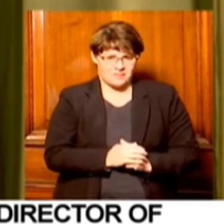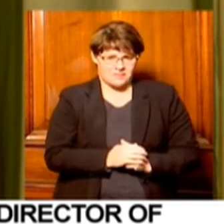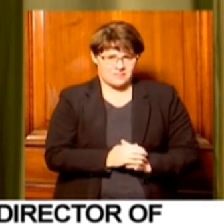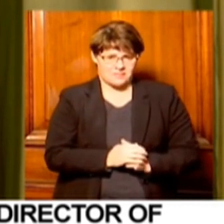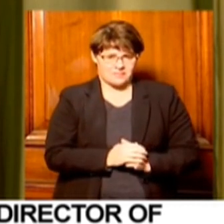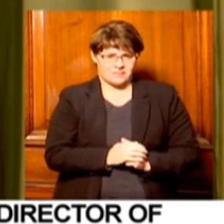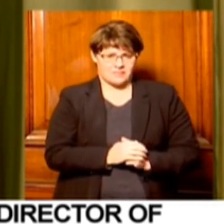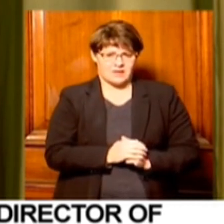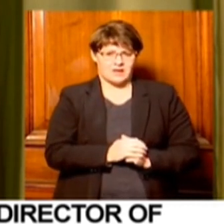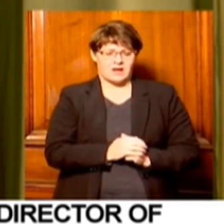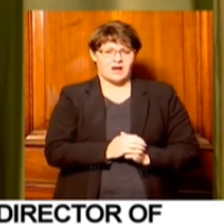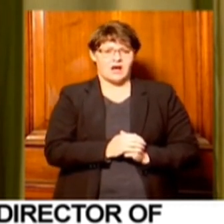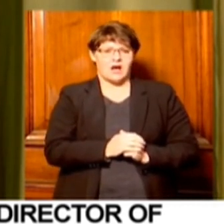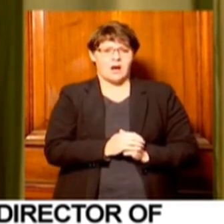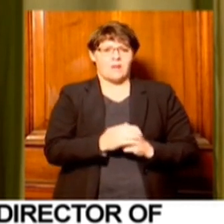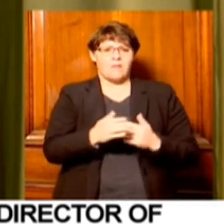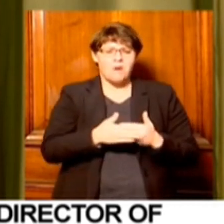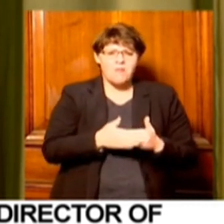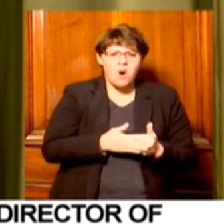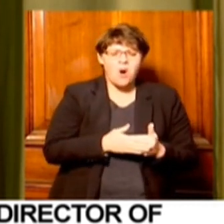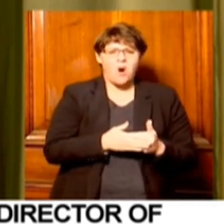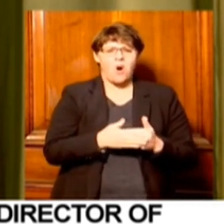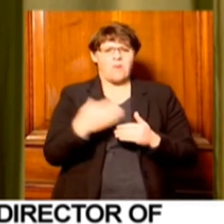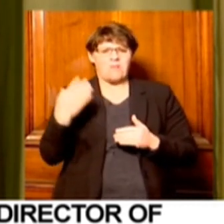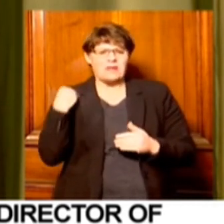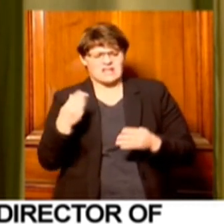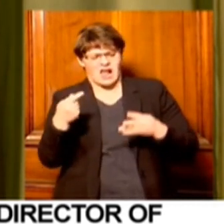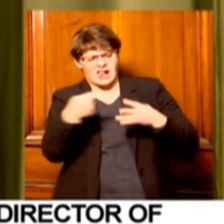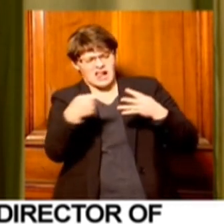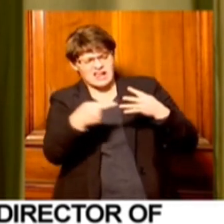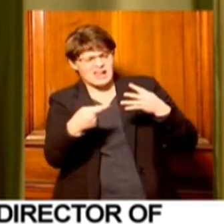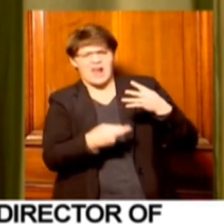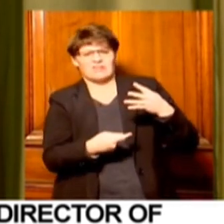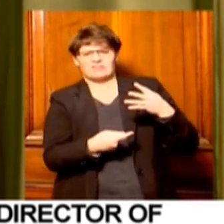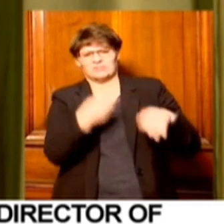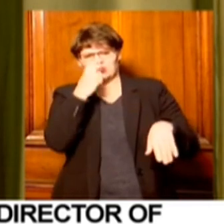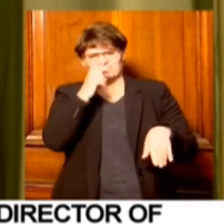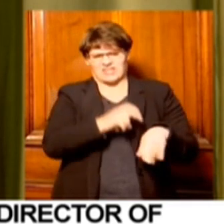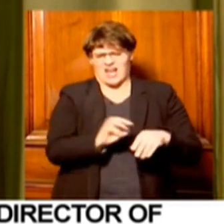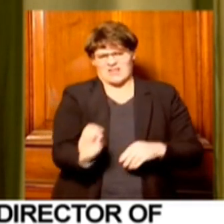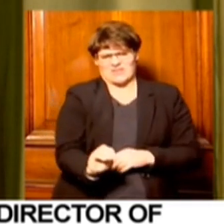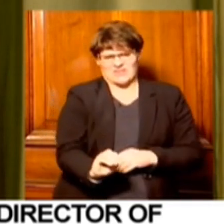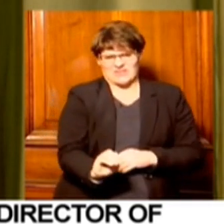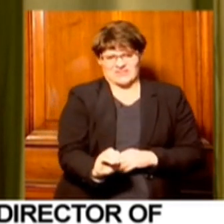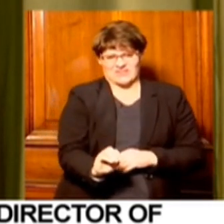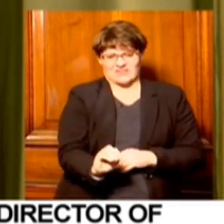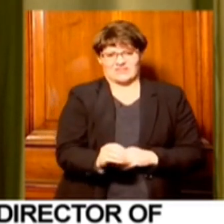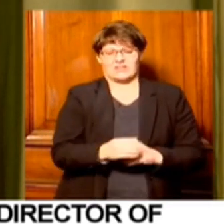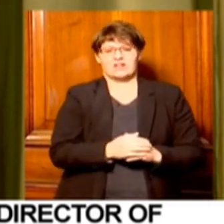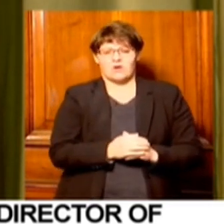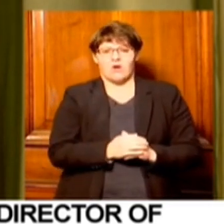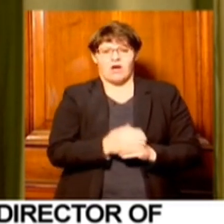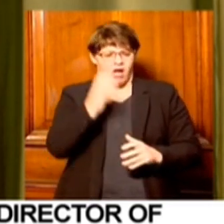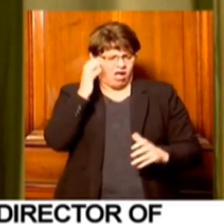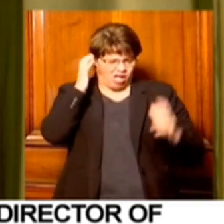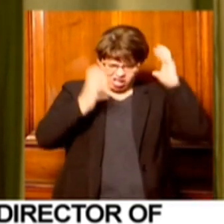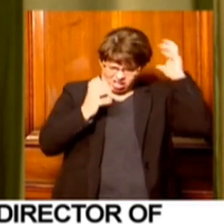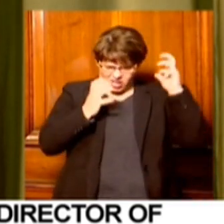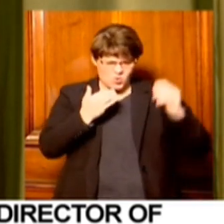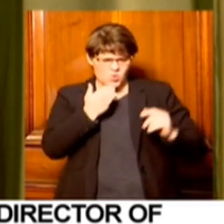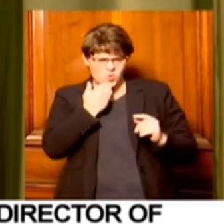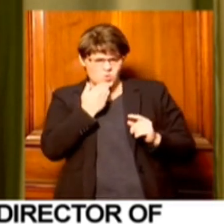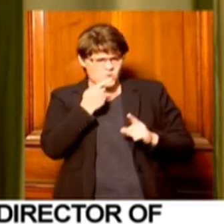don't have many ministers, and at the end of our broadcast, we are confused, we don't